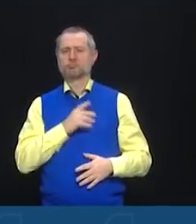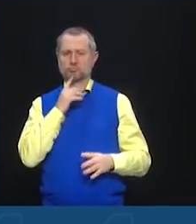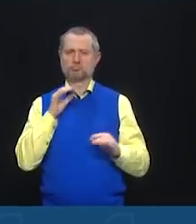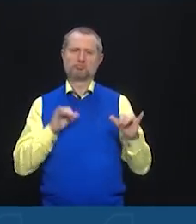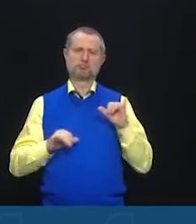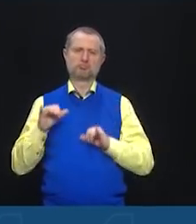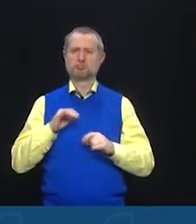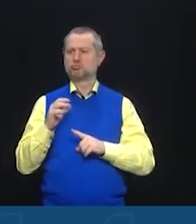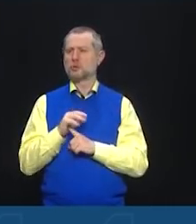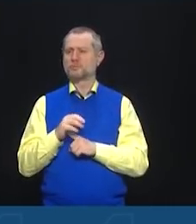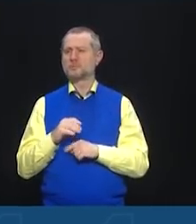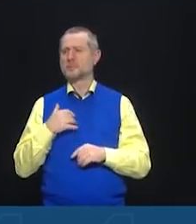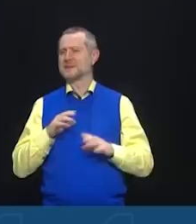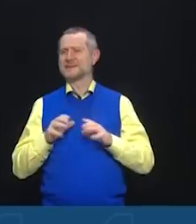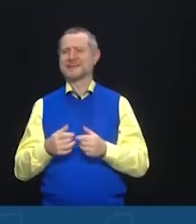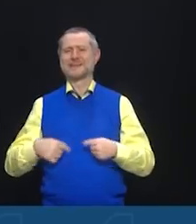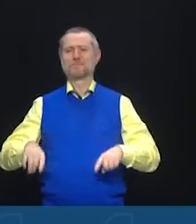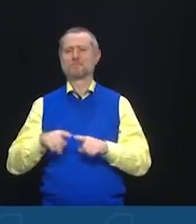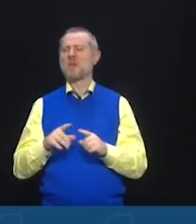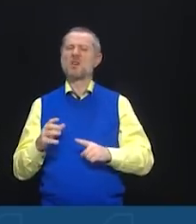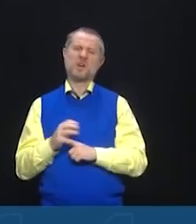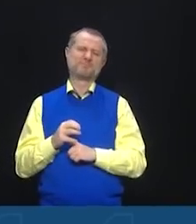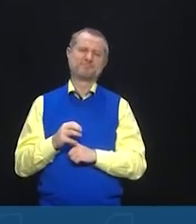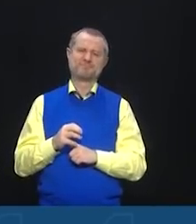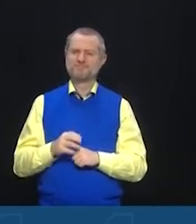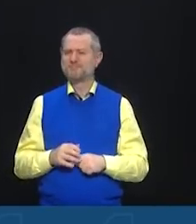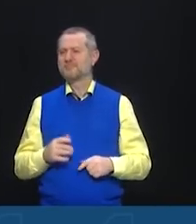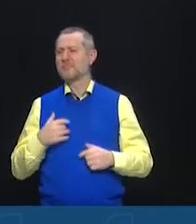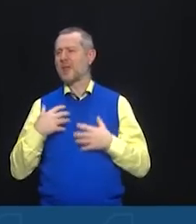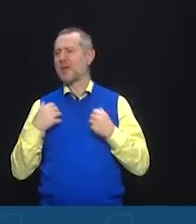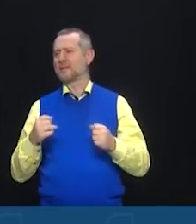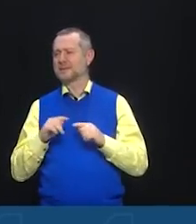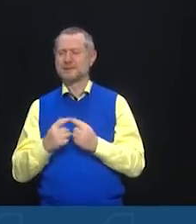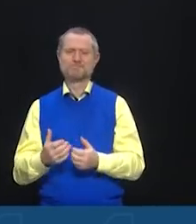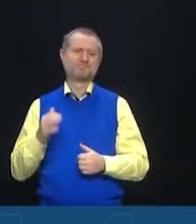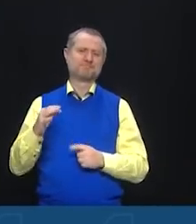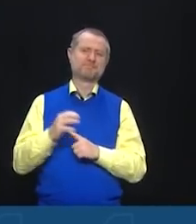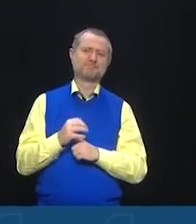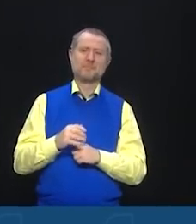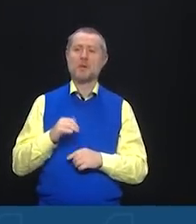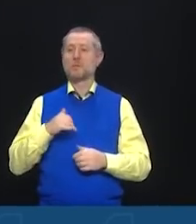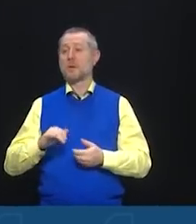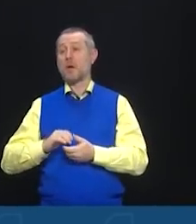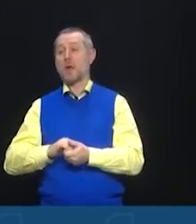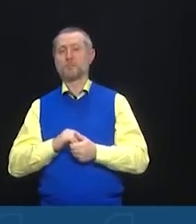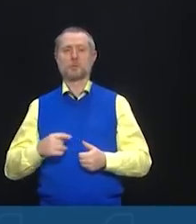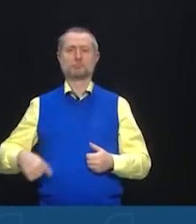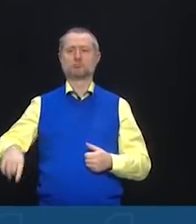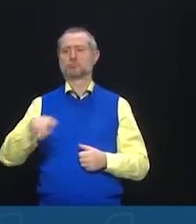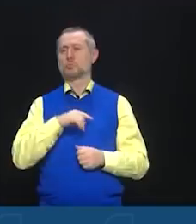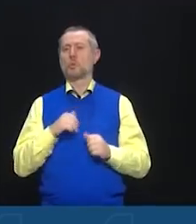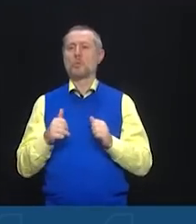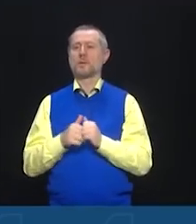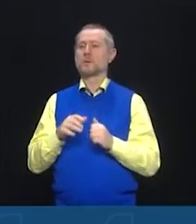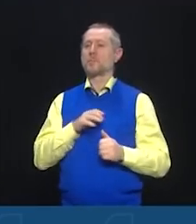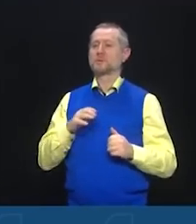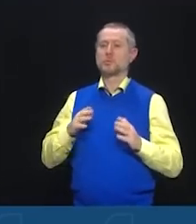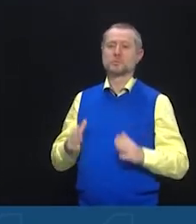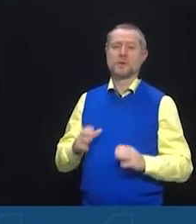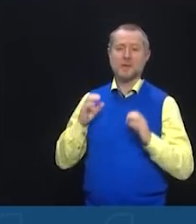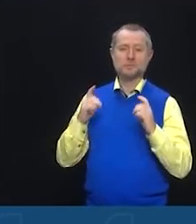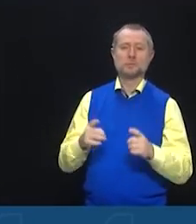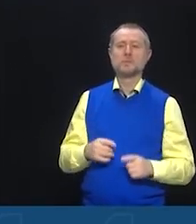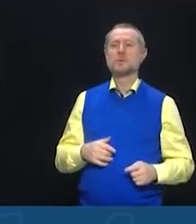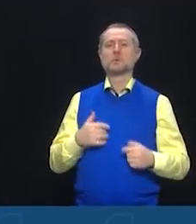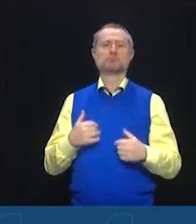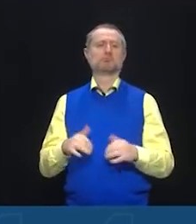entire team, the administration, our health team, but also that collaboration with our Commissioner of Education is really